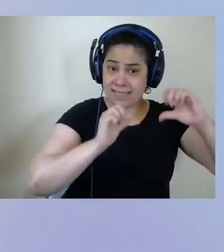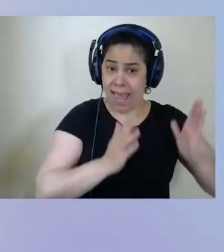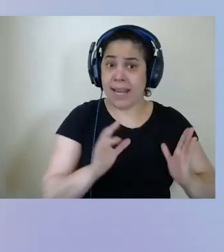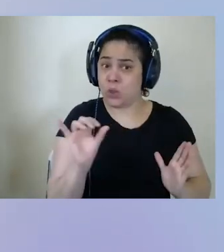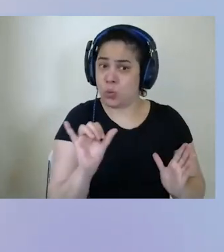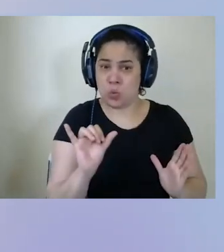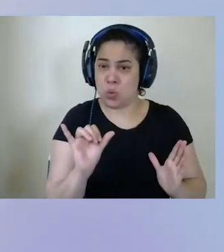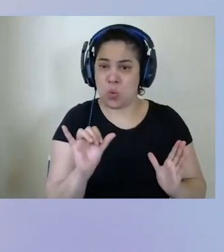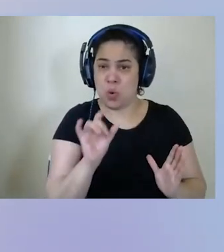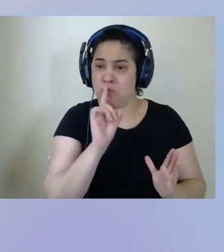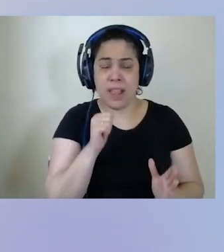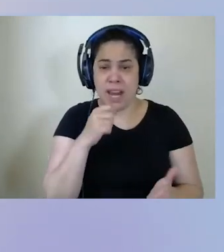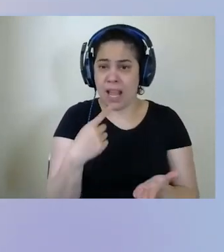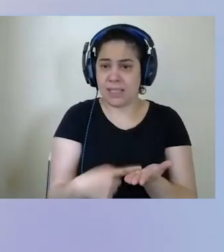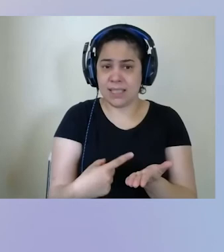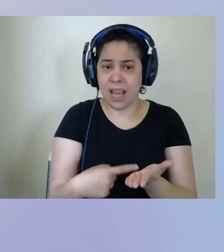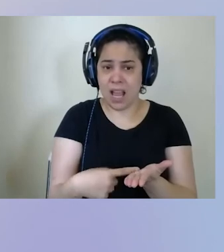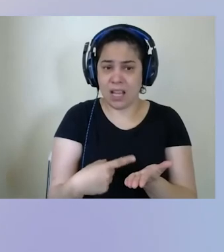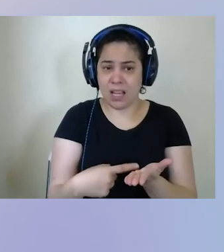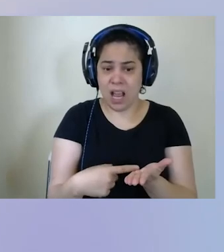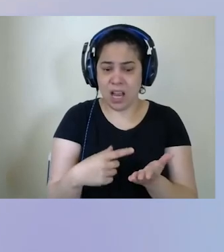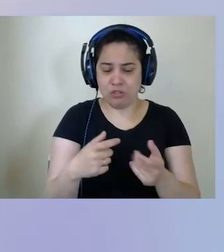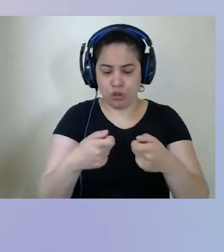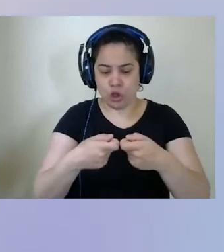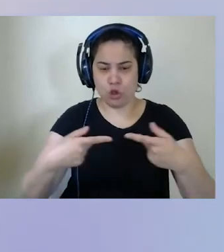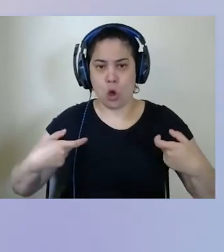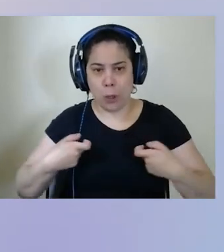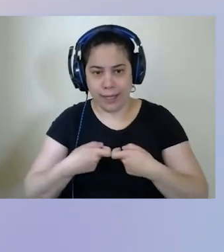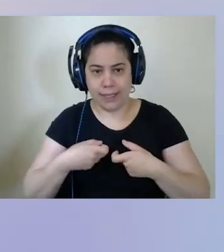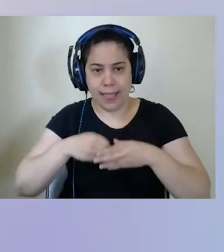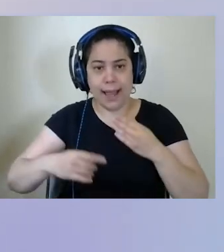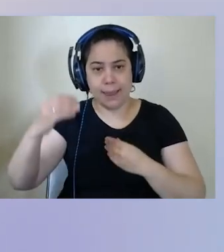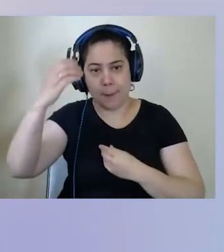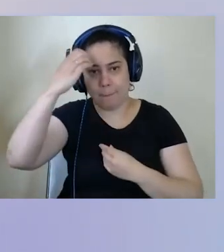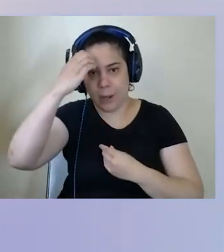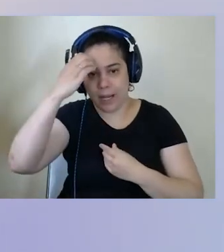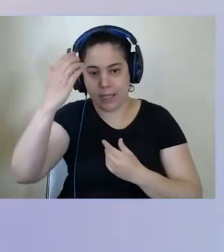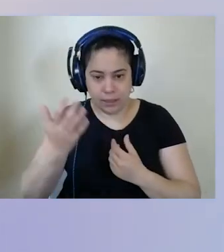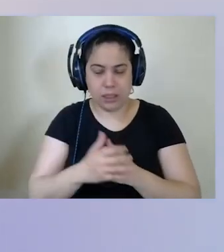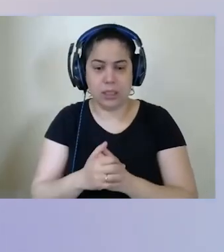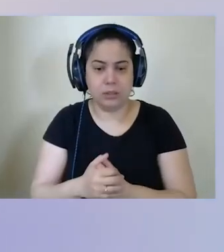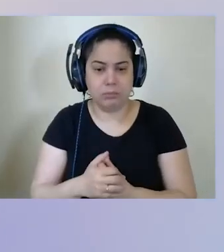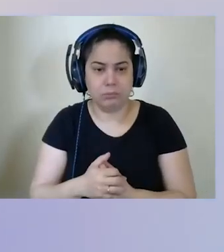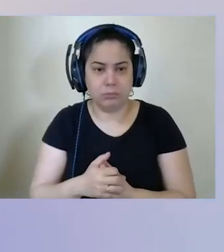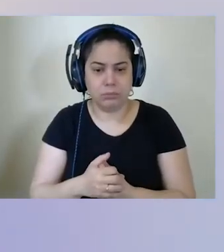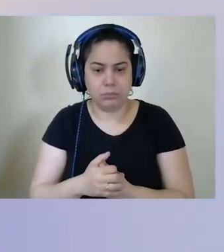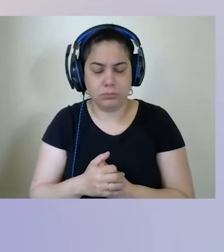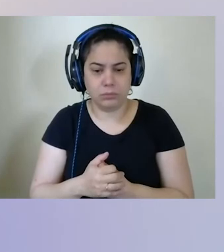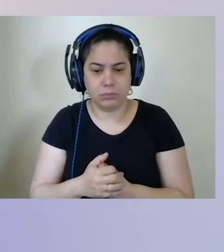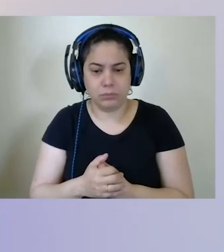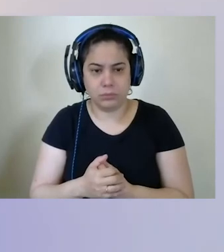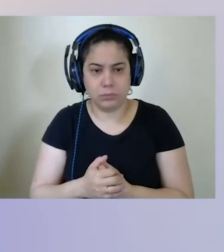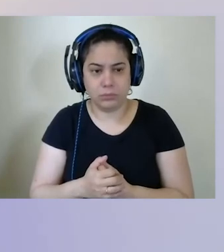really talking about circuitry. And she starts telling me that these people have, you can play